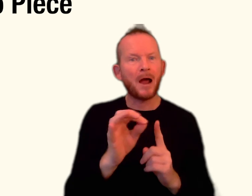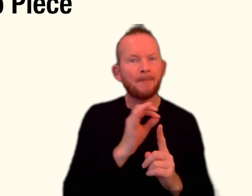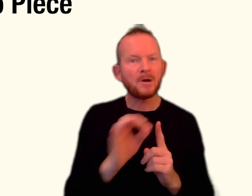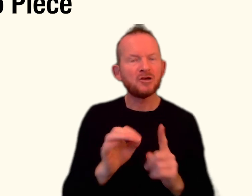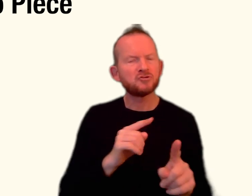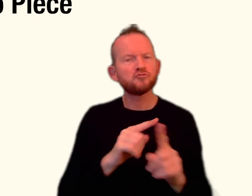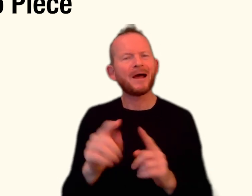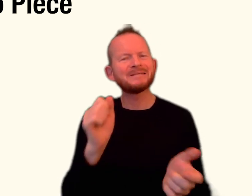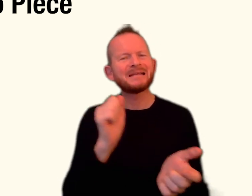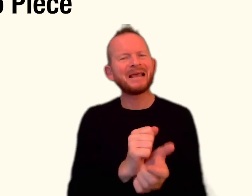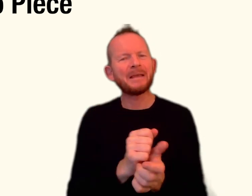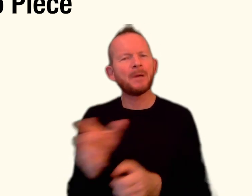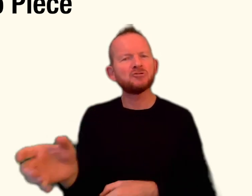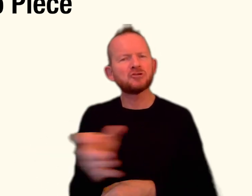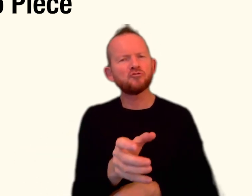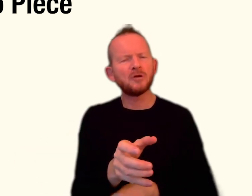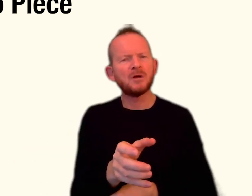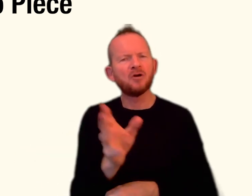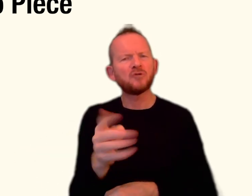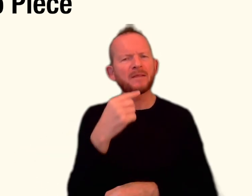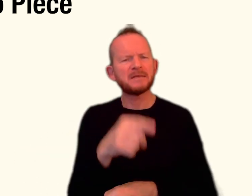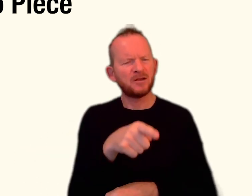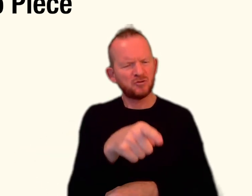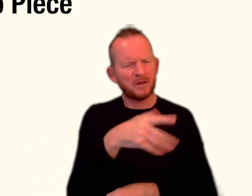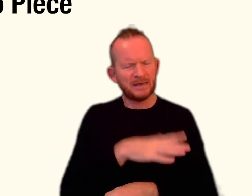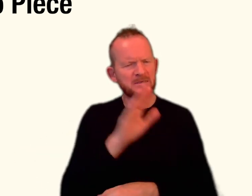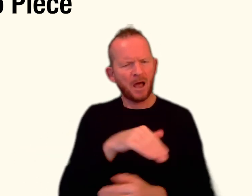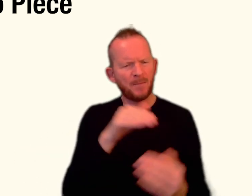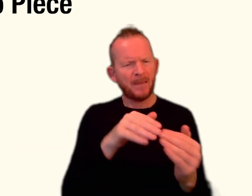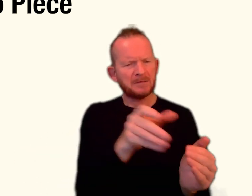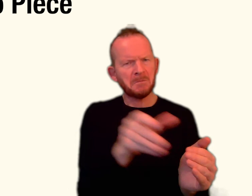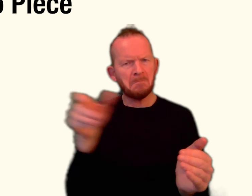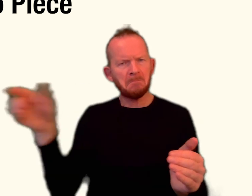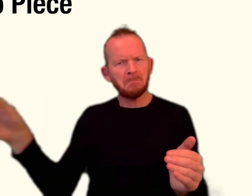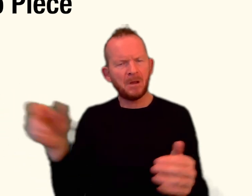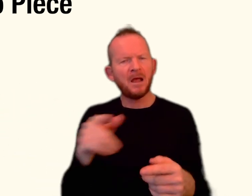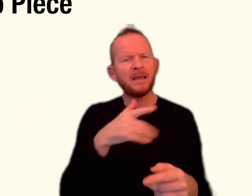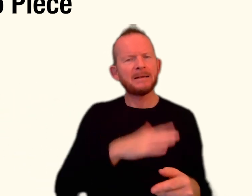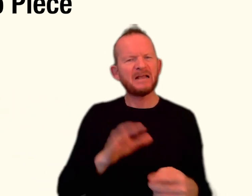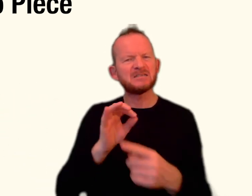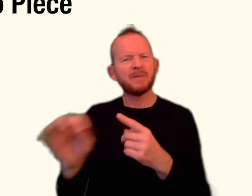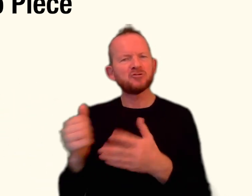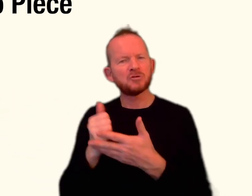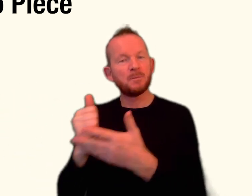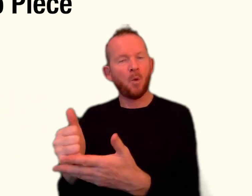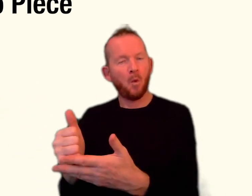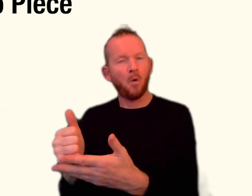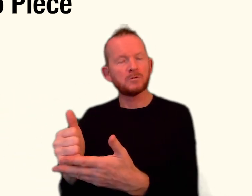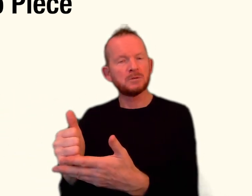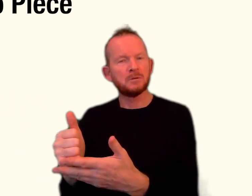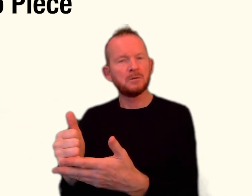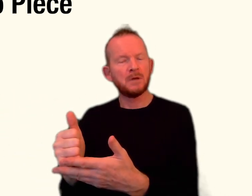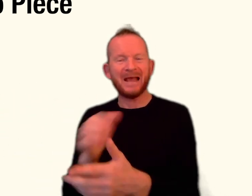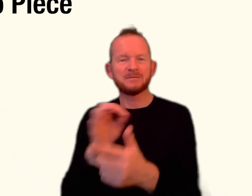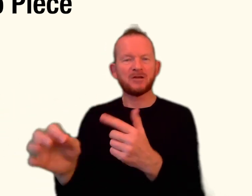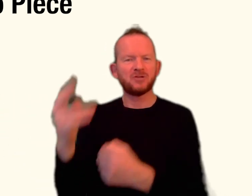keep children rather than saying that their needs cannot be met and they need special support in a